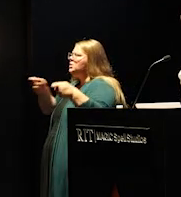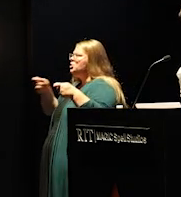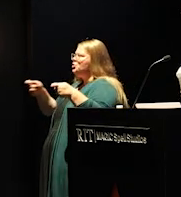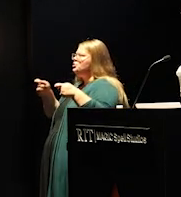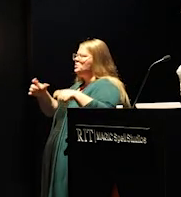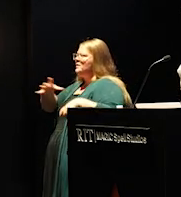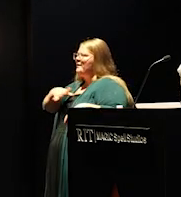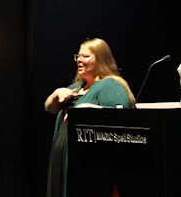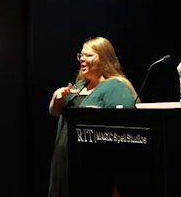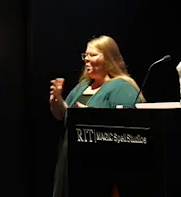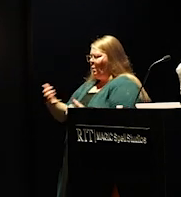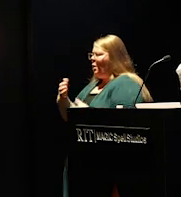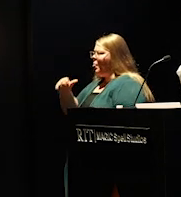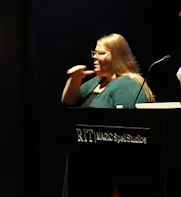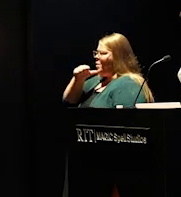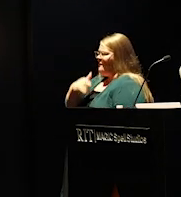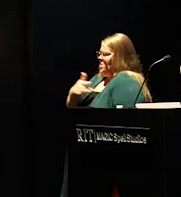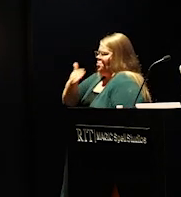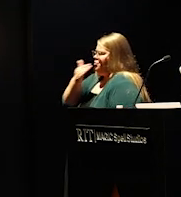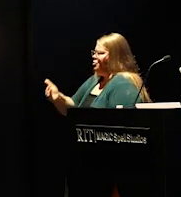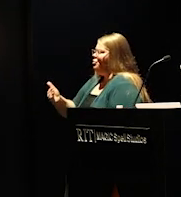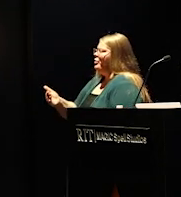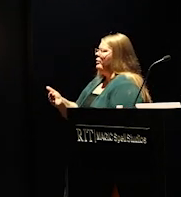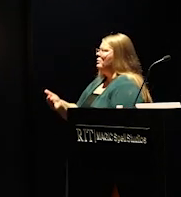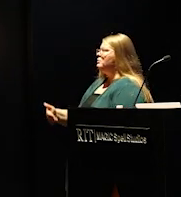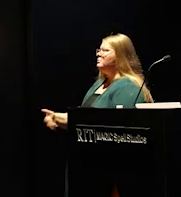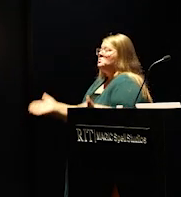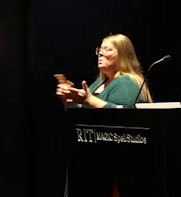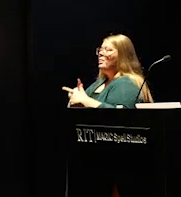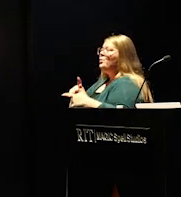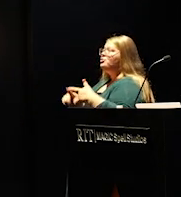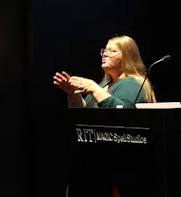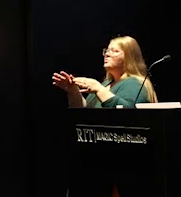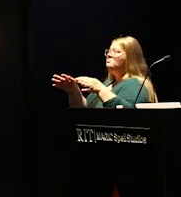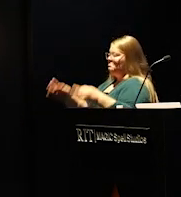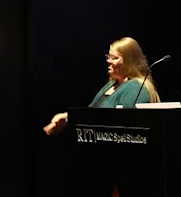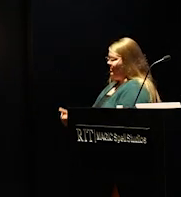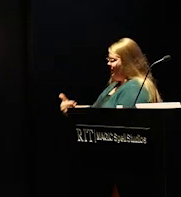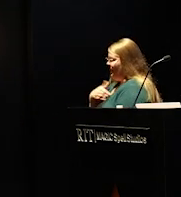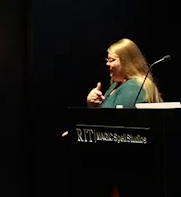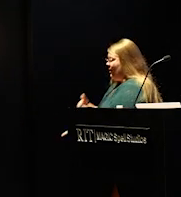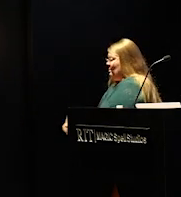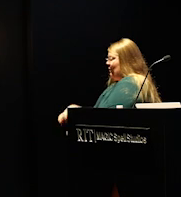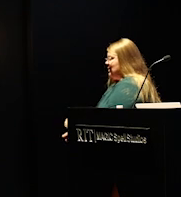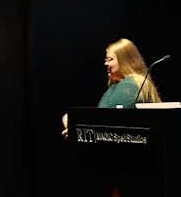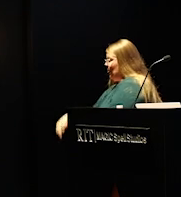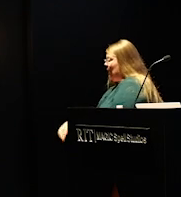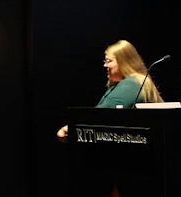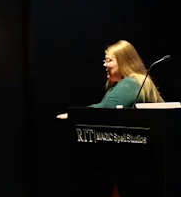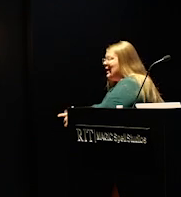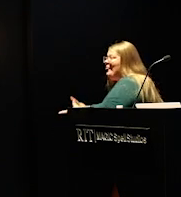so it feels good to people. Drove the whole engine of the cocktails to be a different format, and we have this